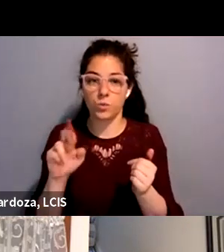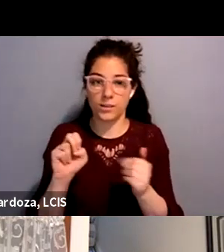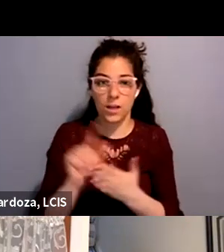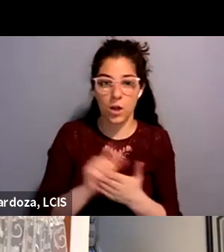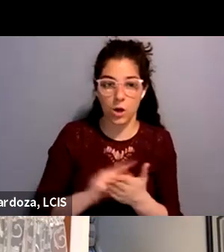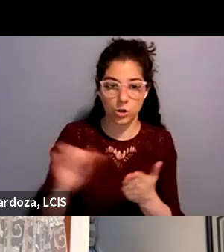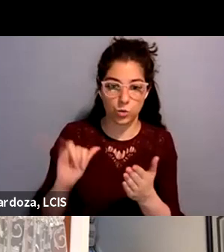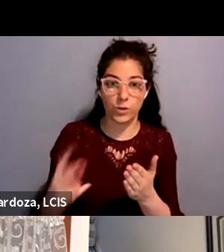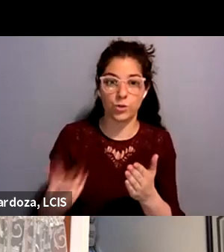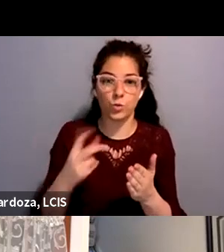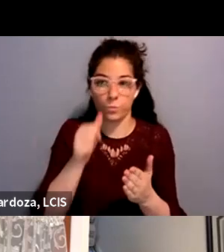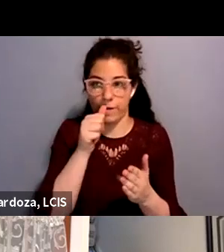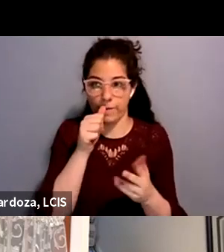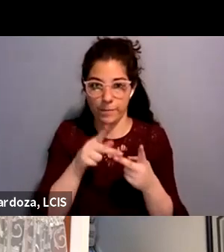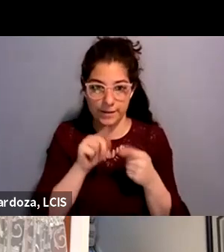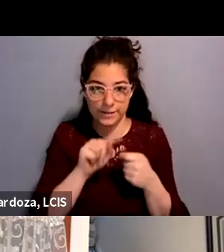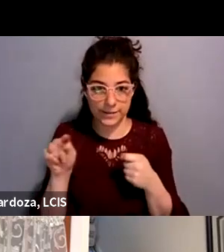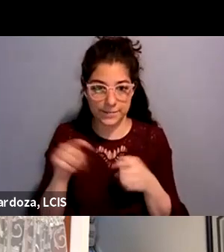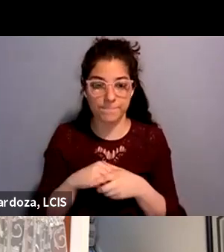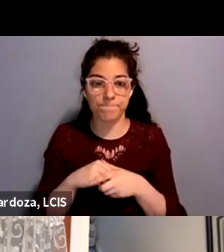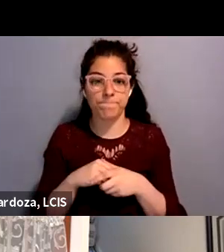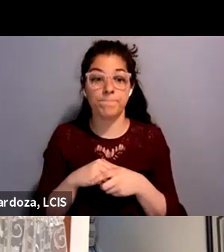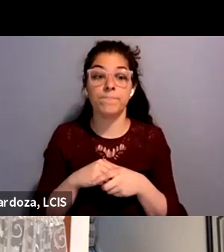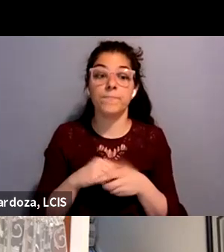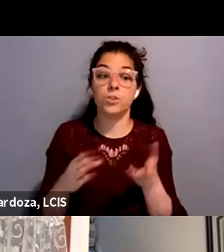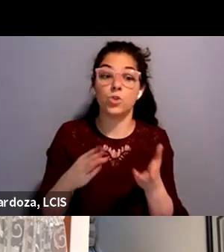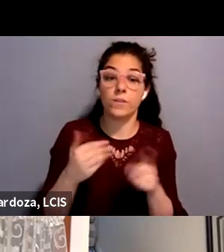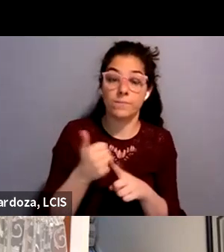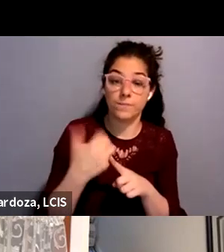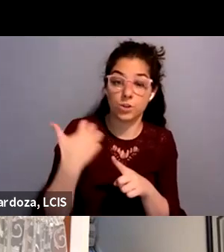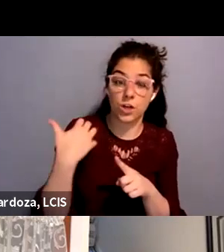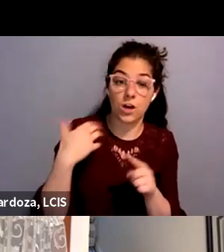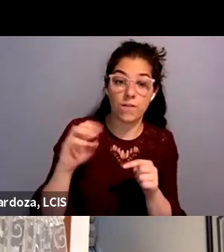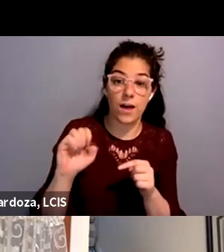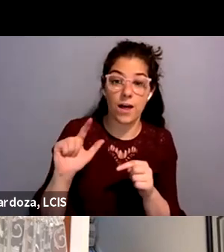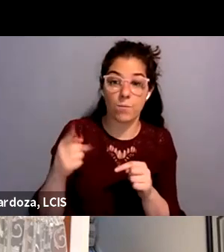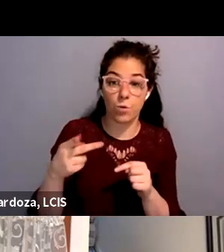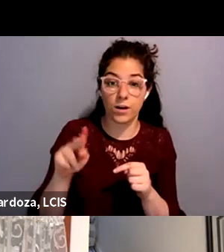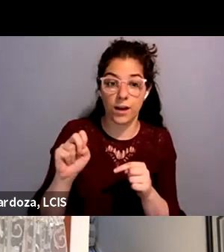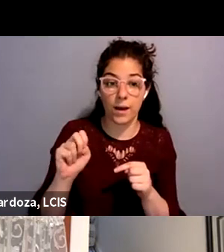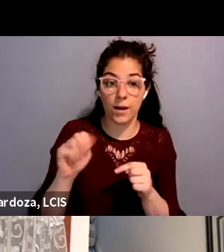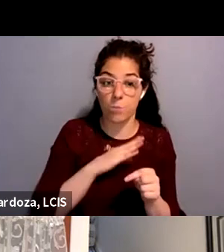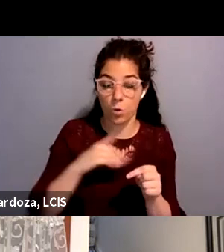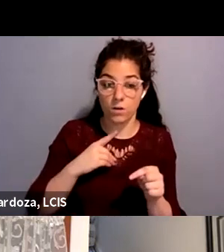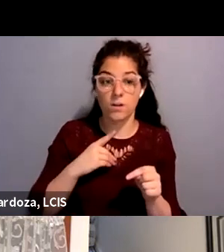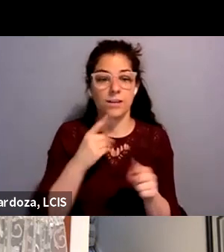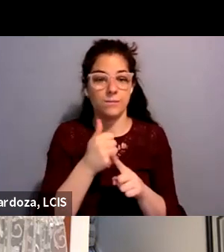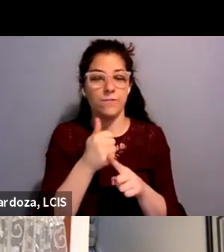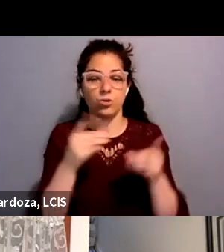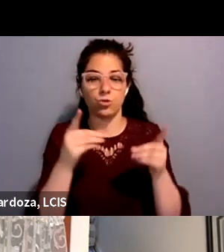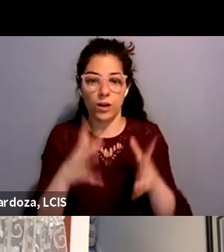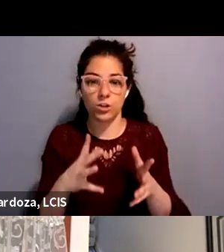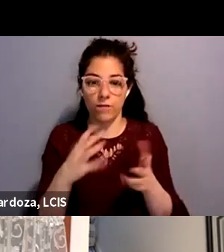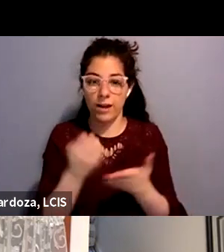two private firms. In addition to serving as chair of El Puente's board, Mark is a director of the Institute for Energy Economics